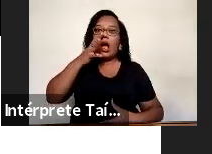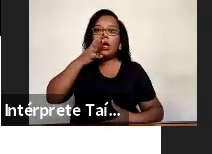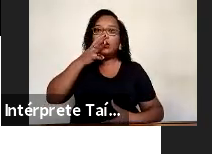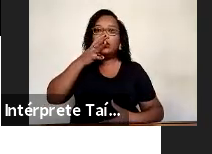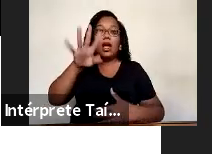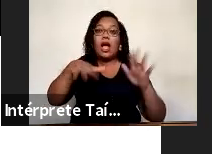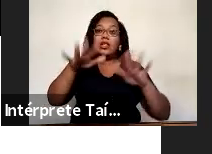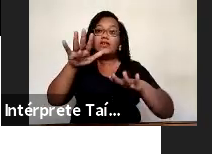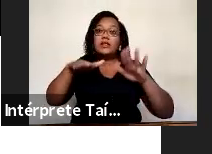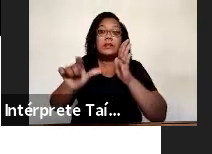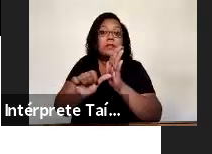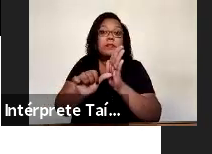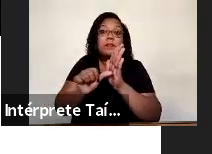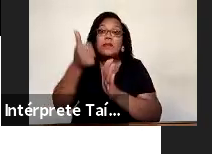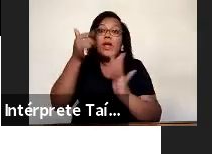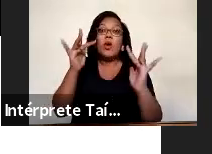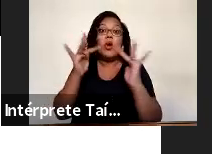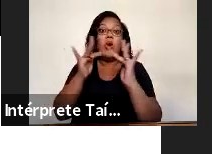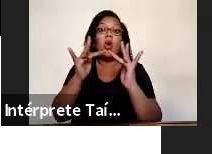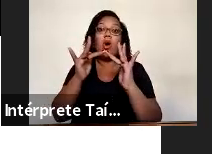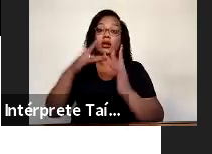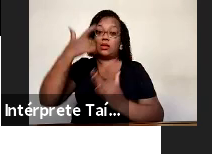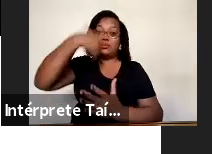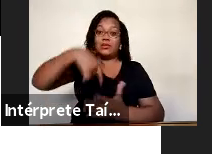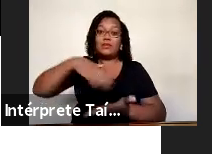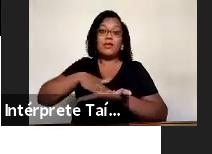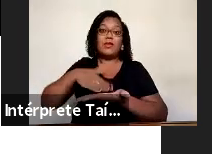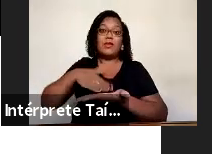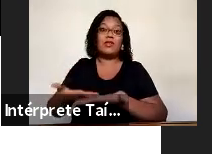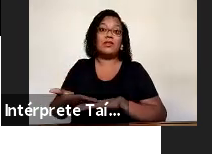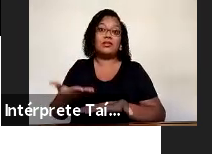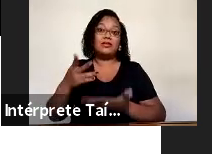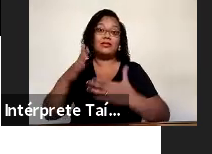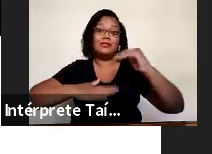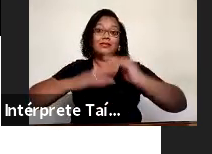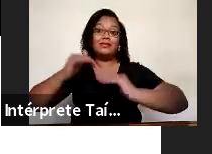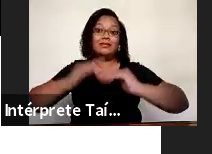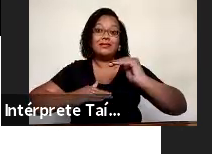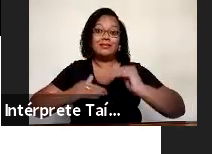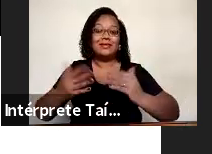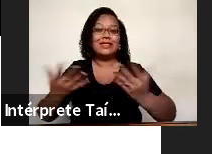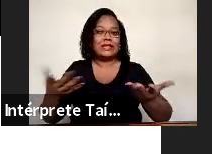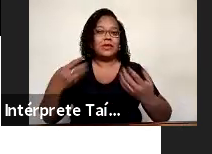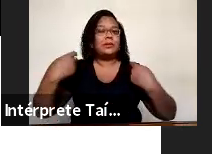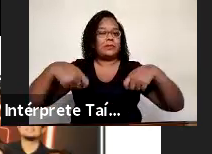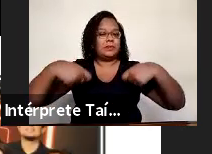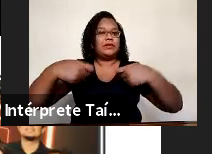our profession. So please, we have to be well compensated for that.